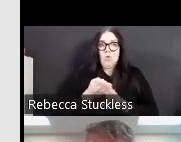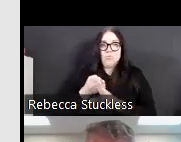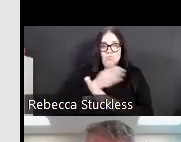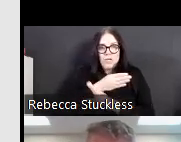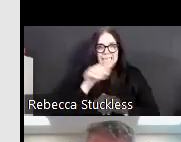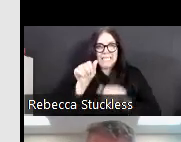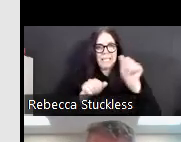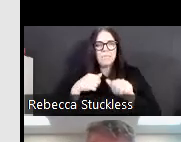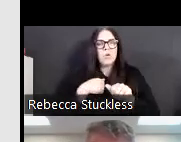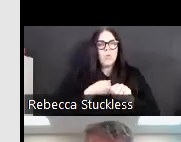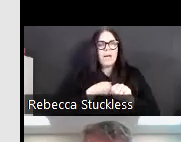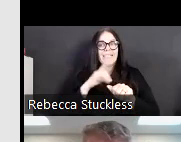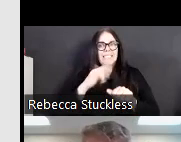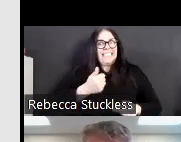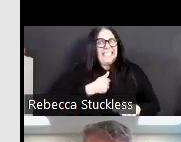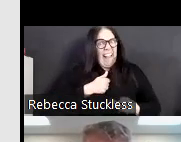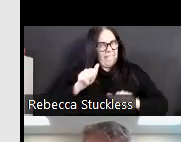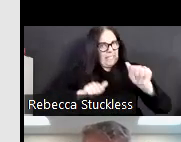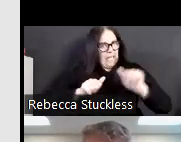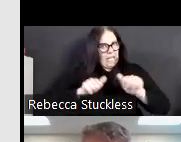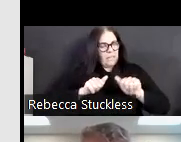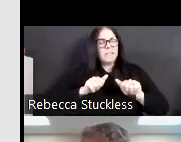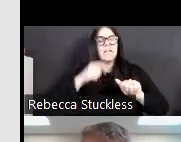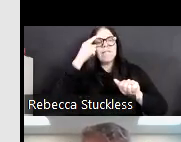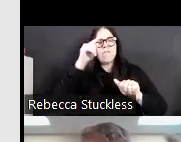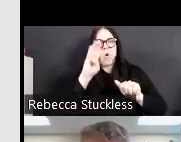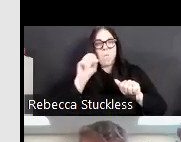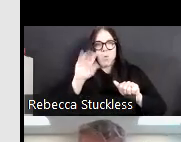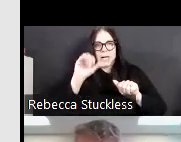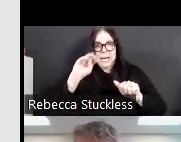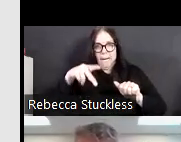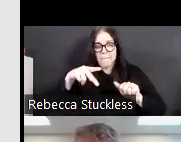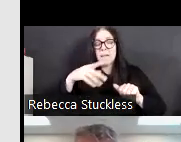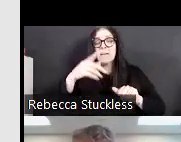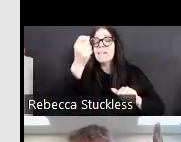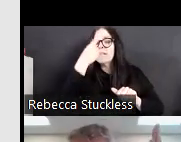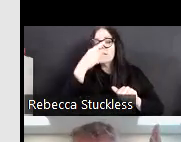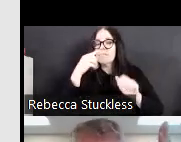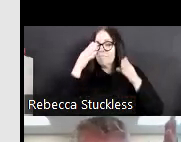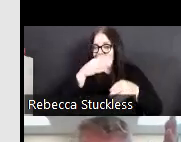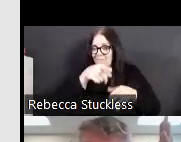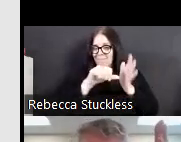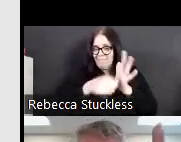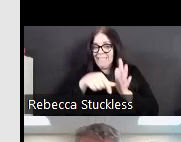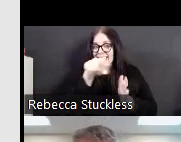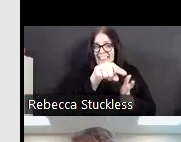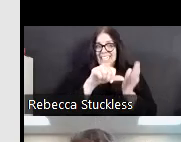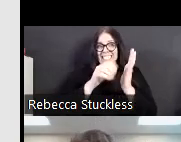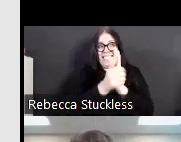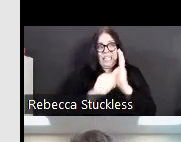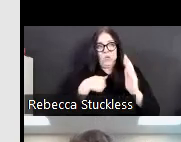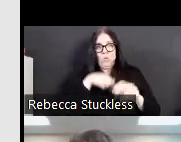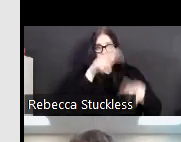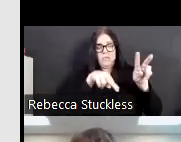for boot camp. And if you notice the skills we picked these, so these students are going towards post-secondary, and